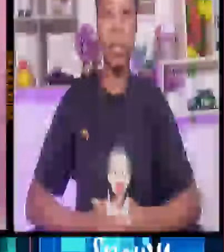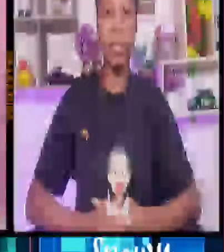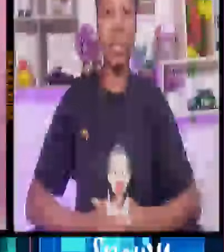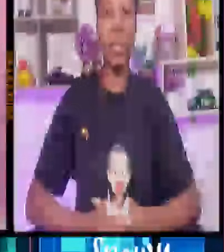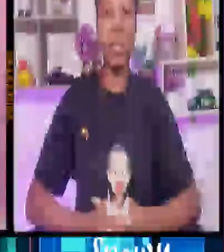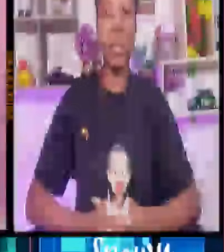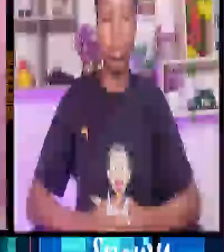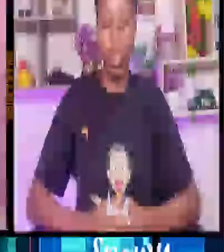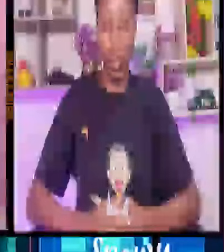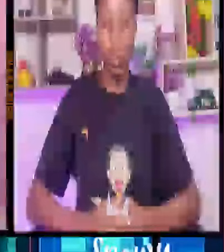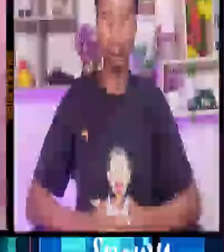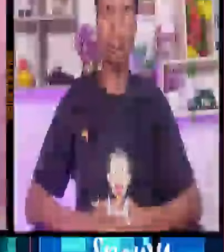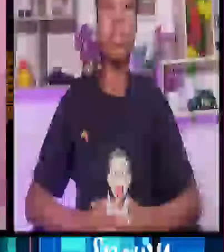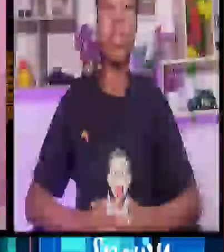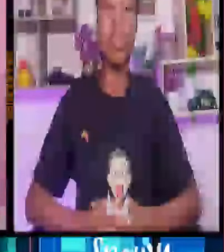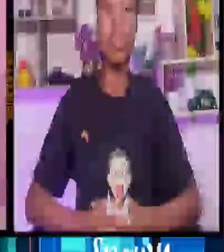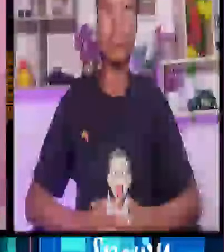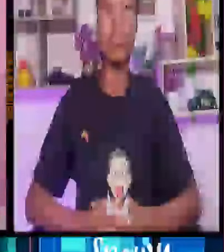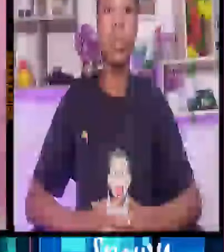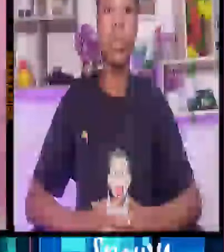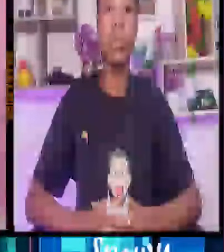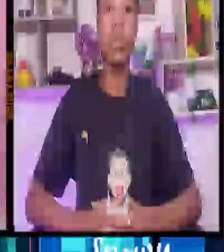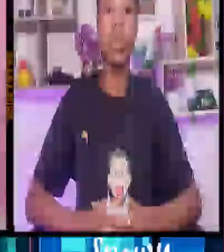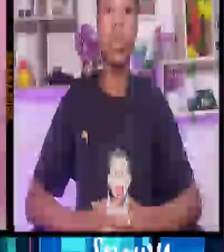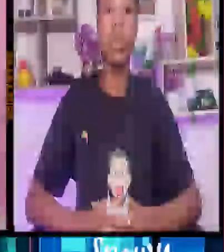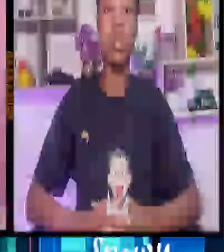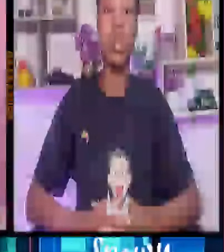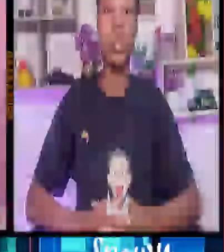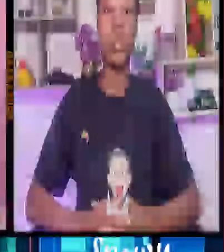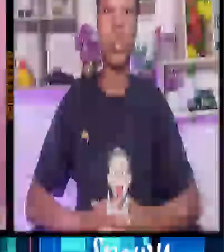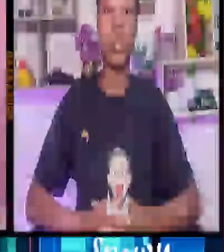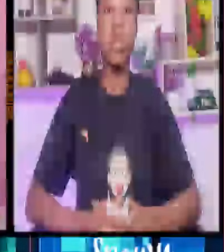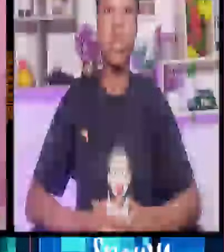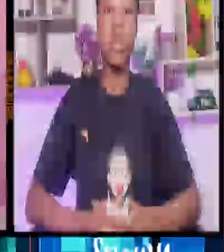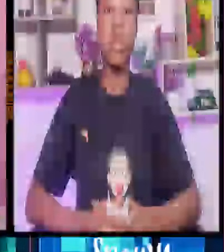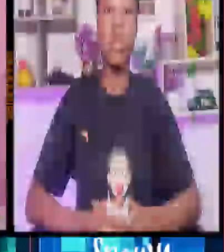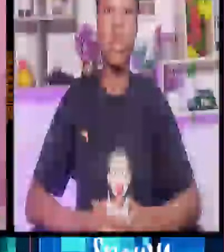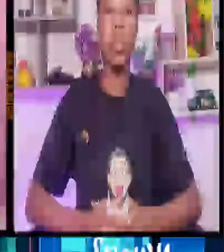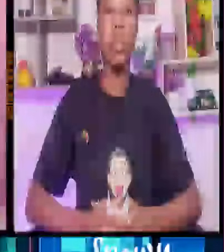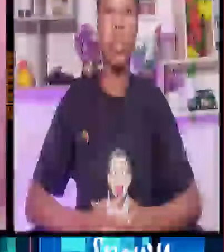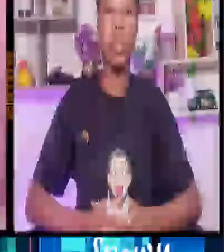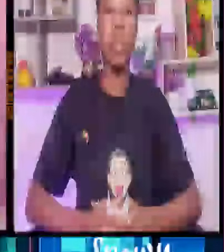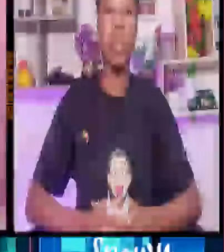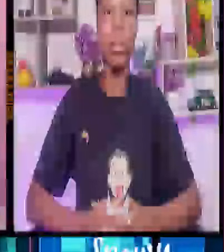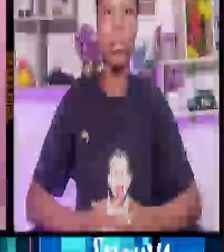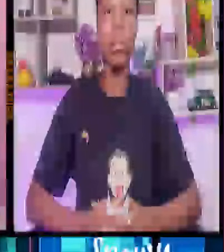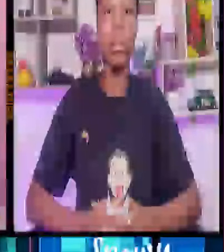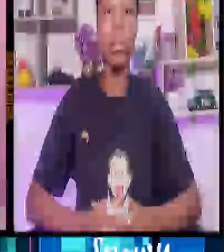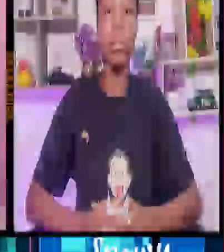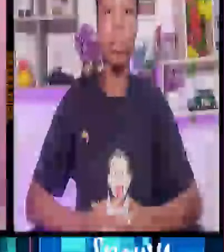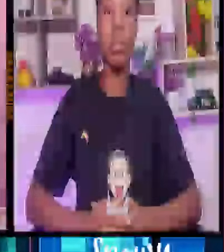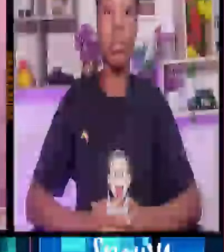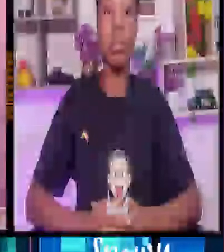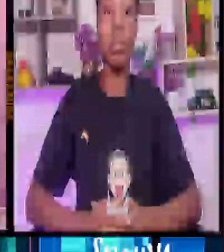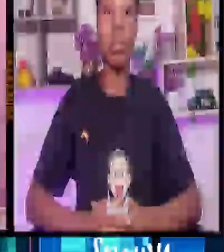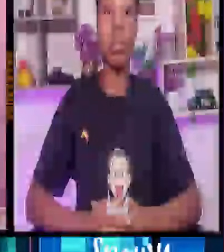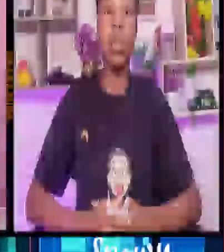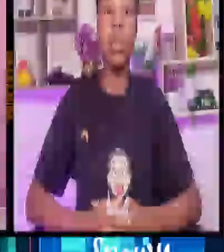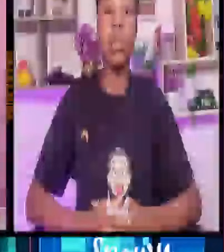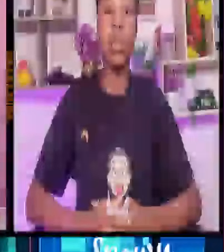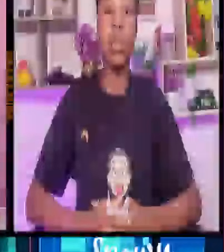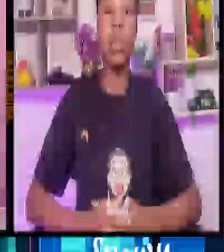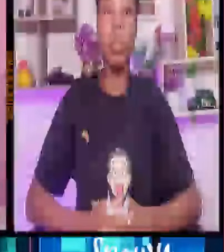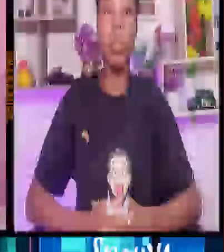he performed creditably well in the general elections, just opposing his performance to the time that he had, or